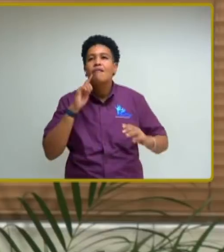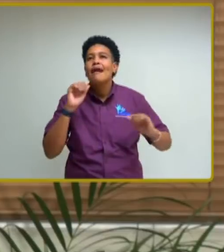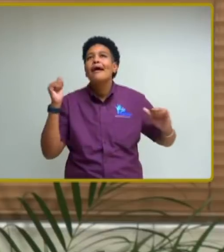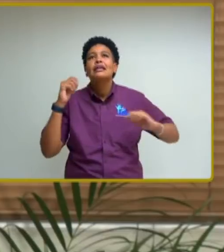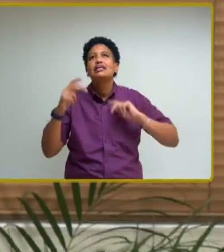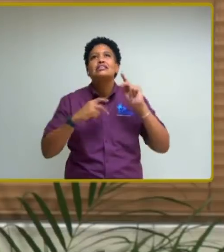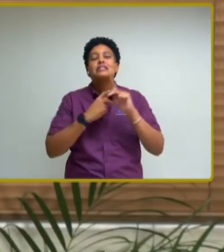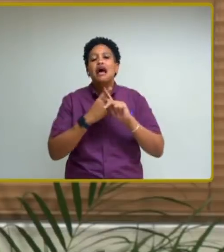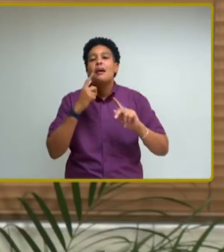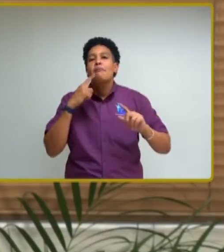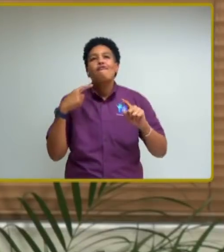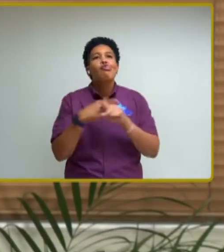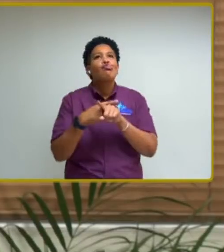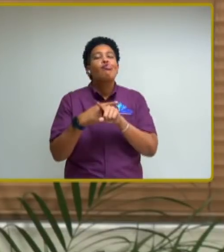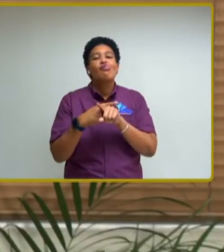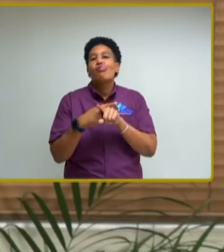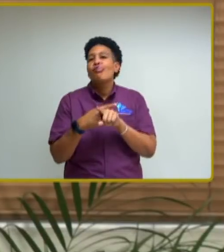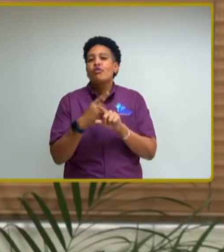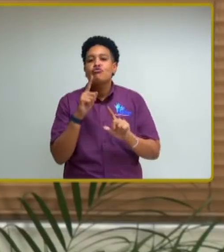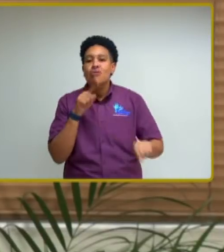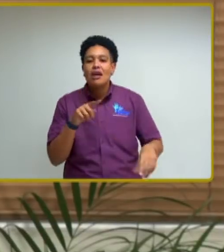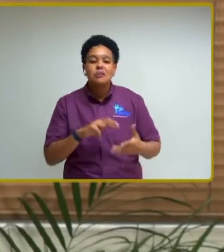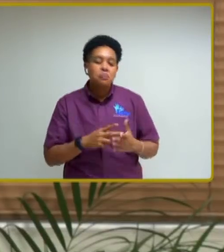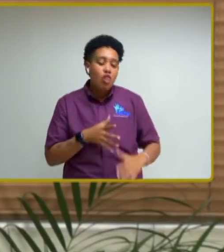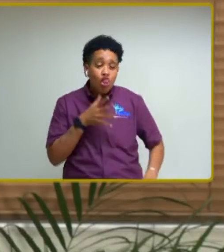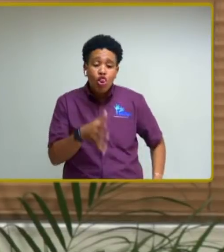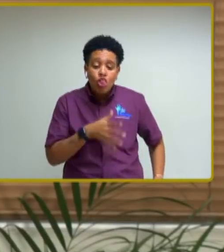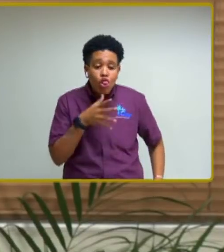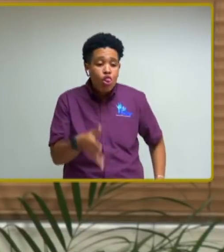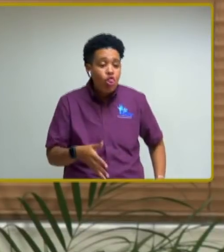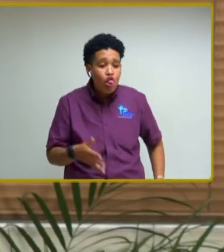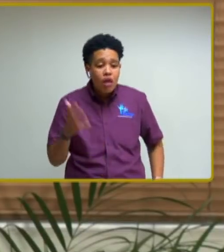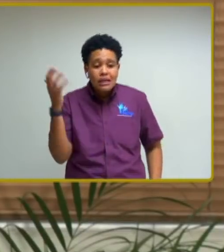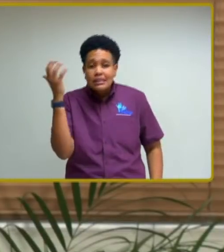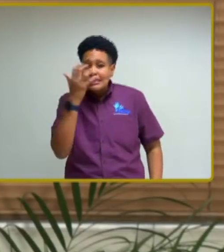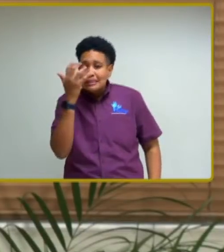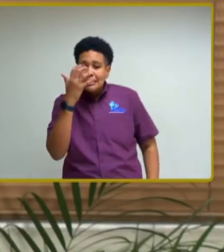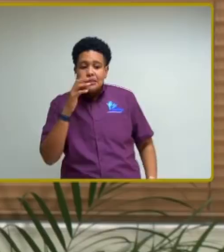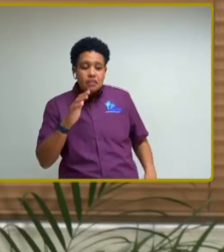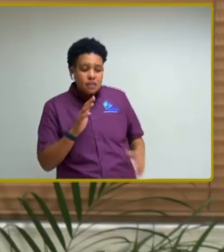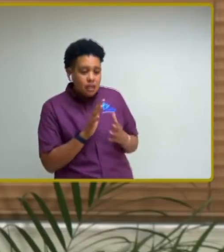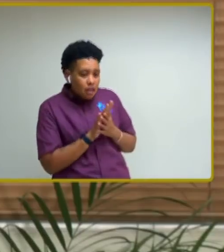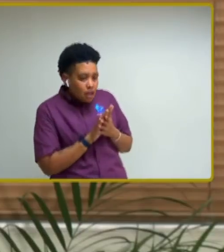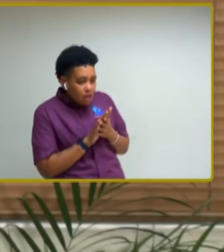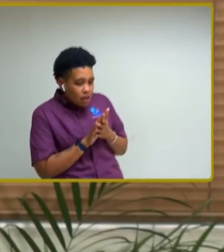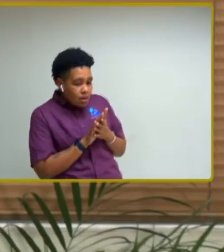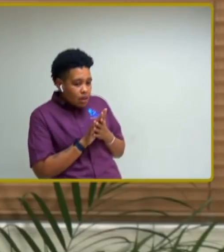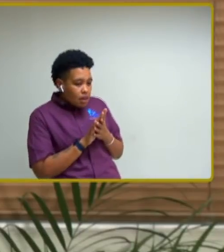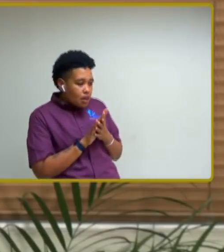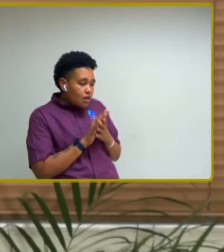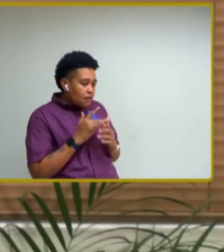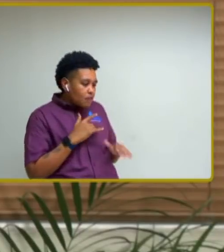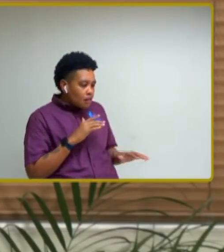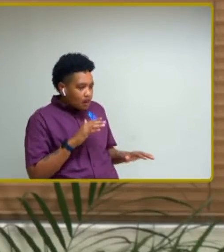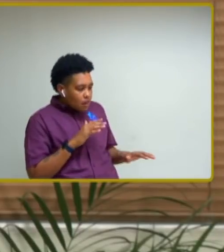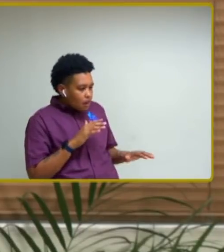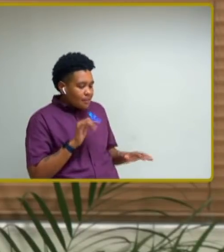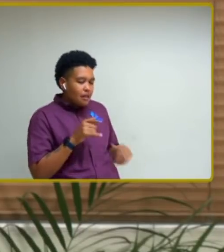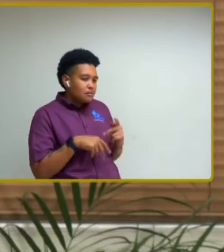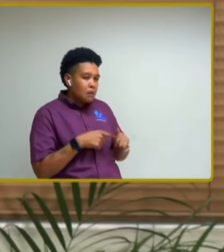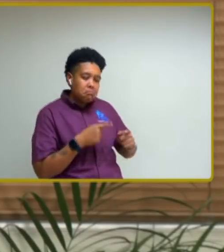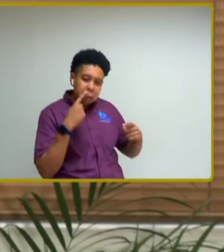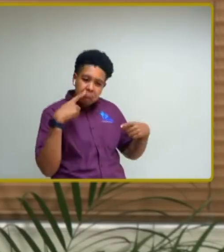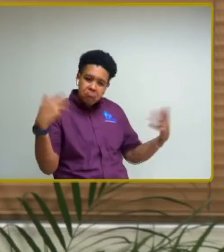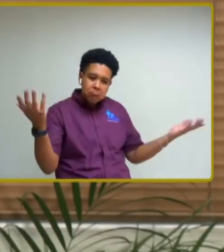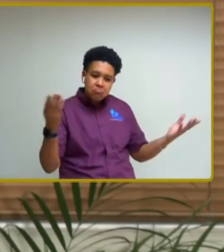of adverse reaction. And adverse meaning, throwing up, getting dizzy spells, that sort of thing. Beyond that, I don't